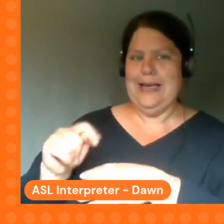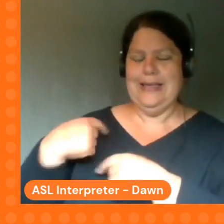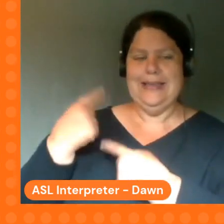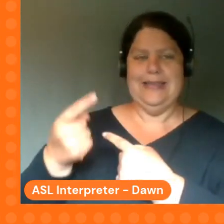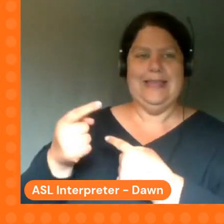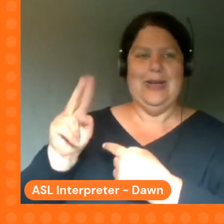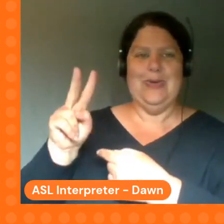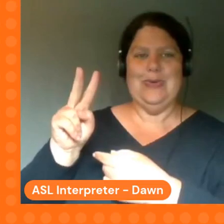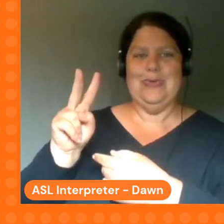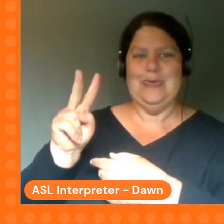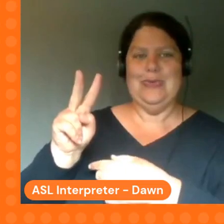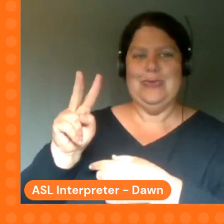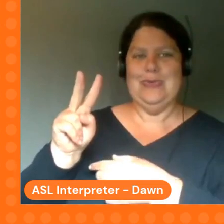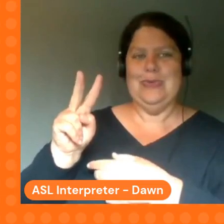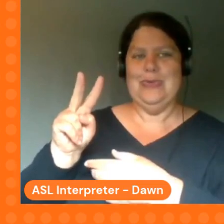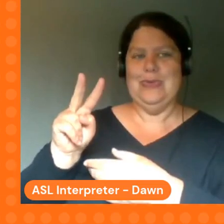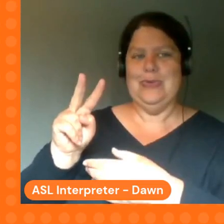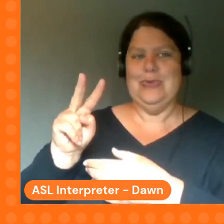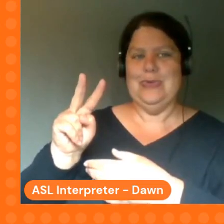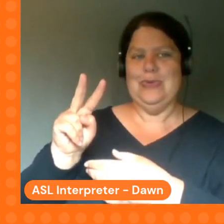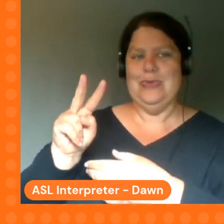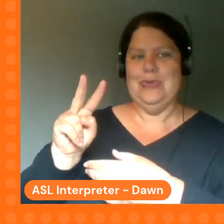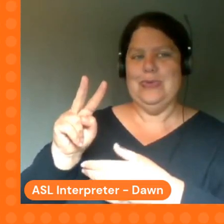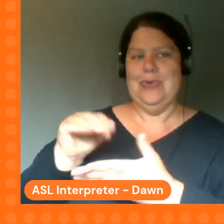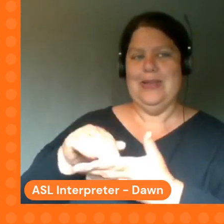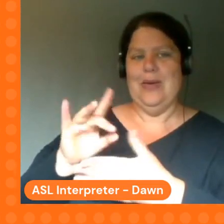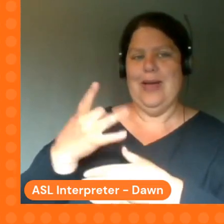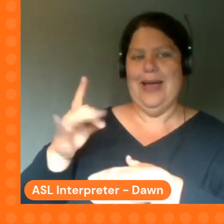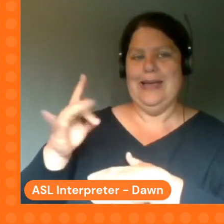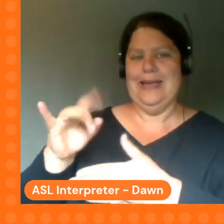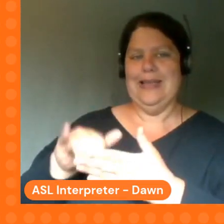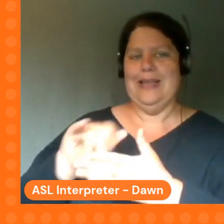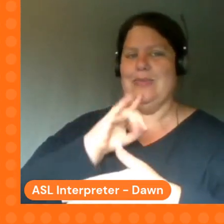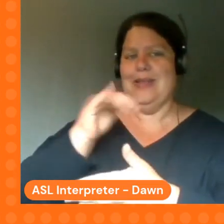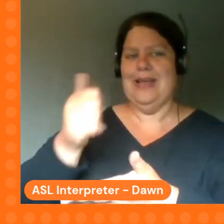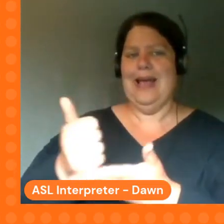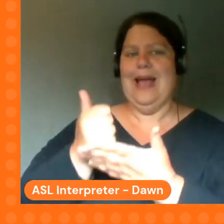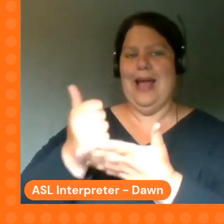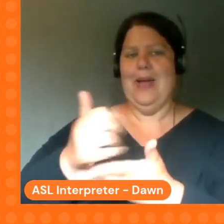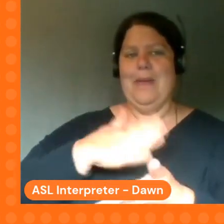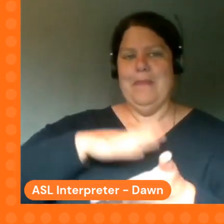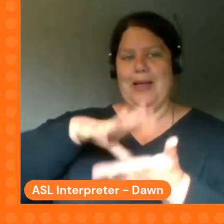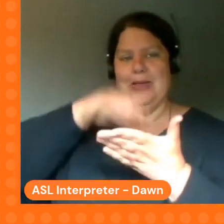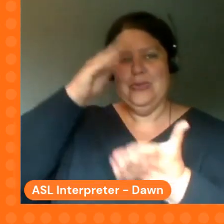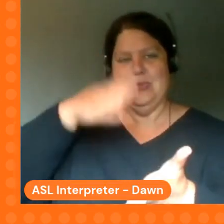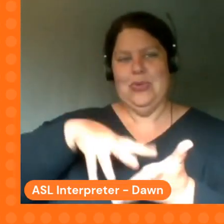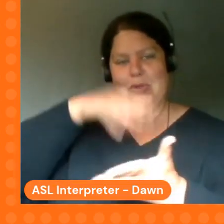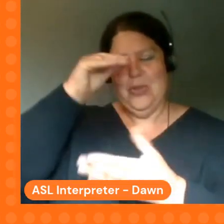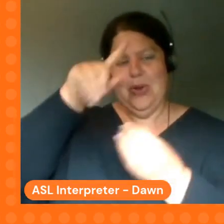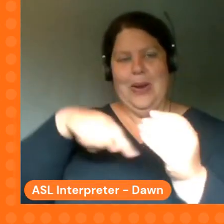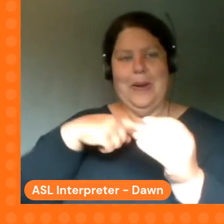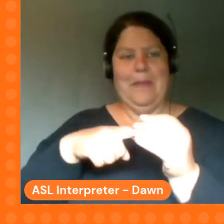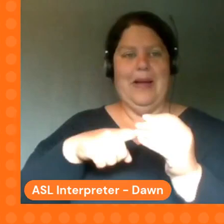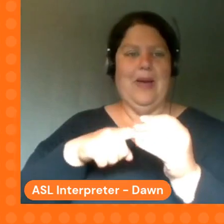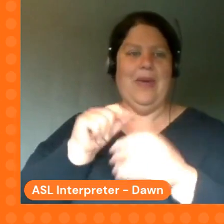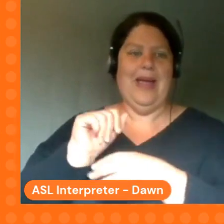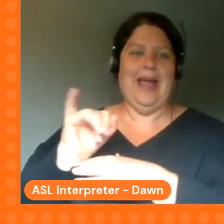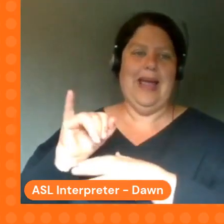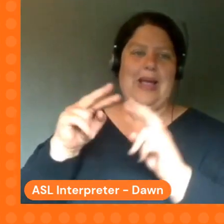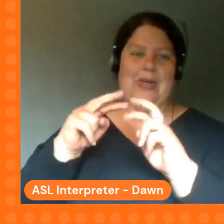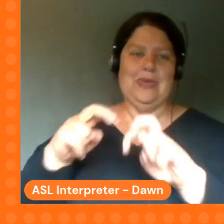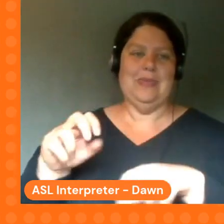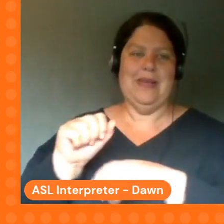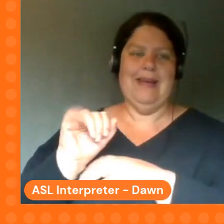2018, and it is really helpful for my students to learn about AI and explore about AI. So